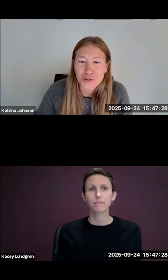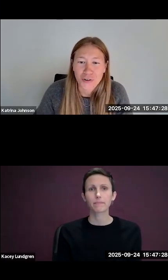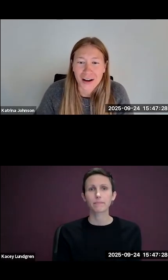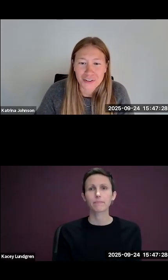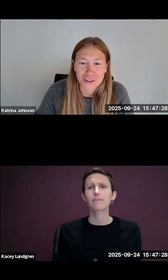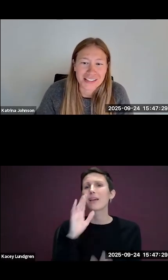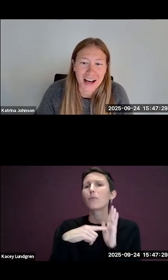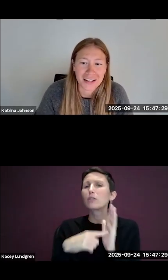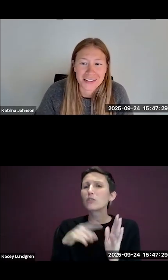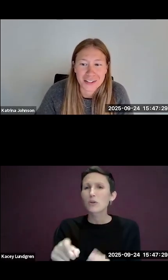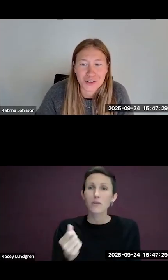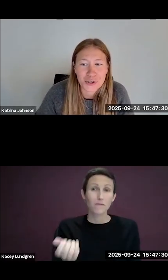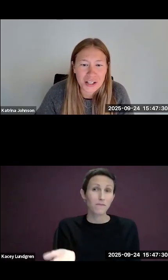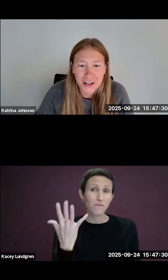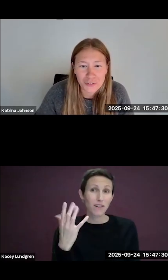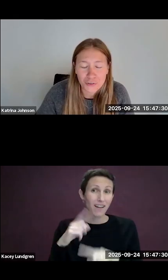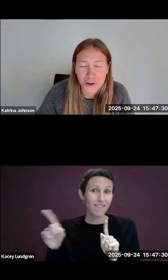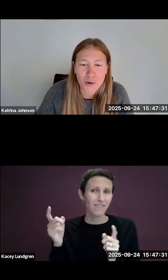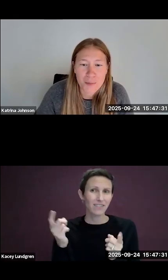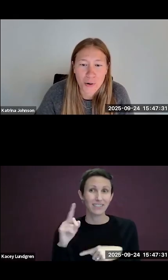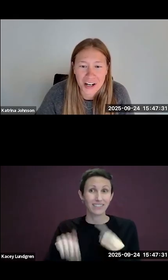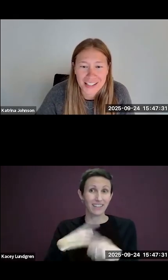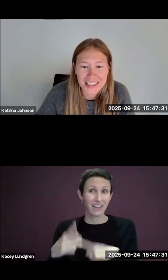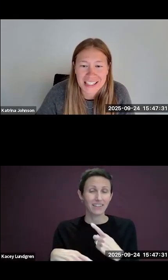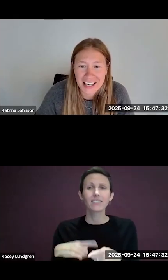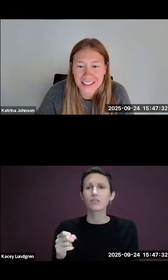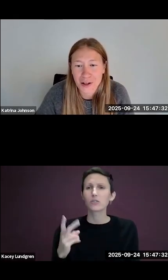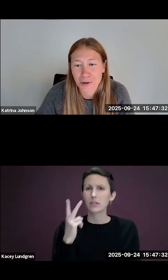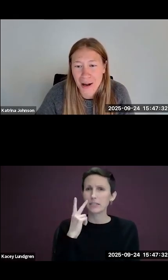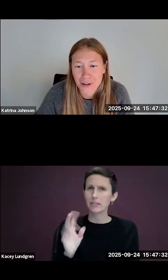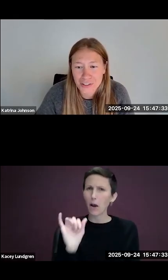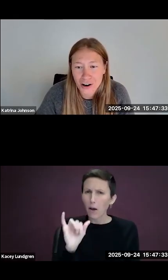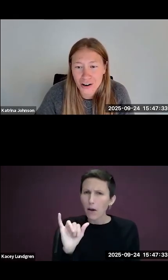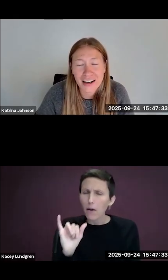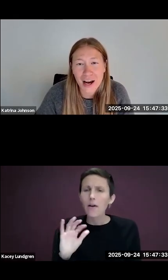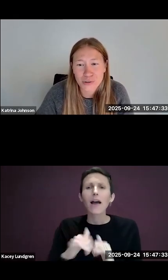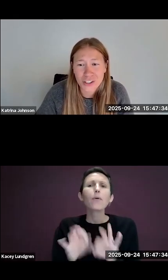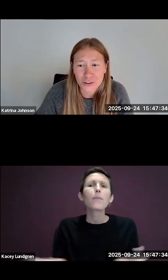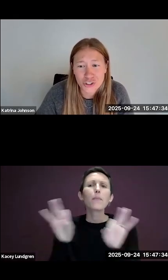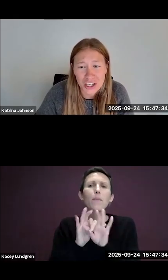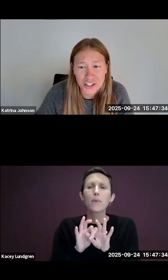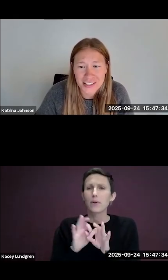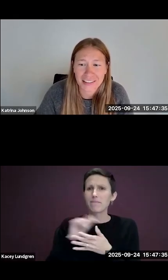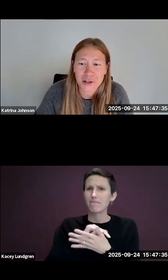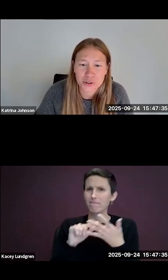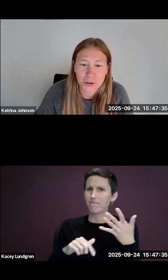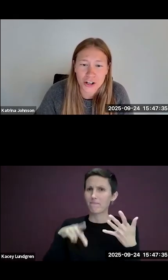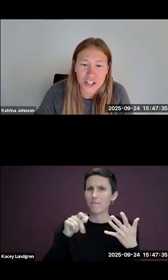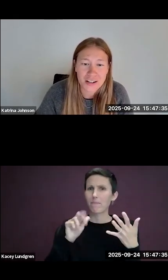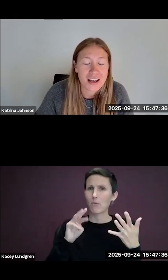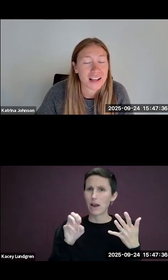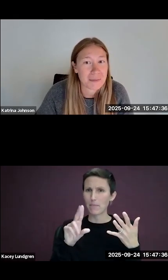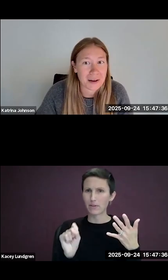I'm going to show you 5 different signs so you can get a feel for how important these ASL parameters are and how subtle changes in